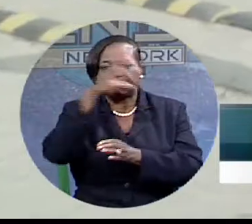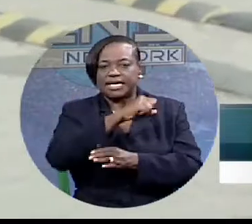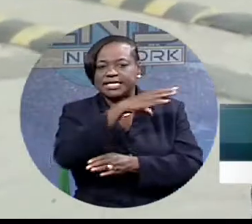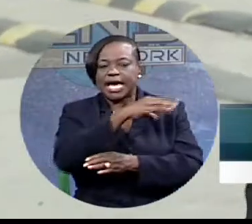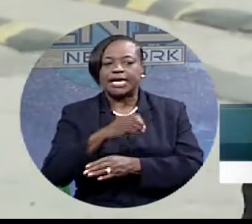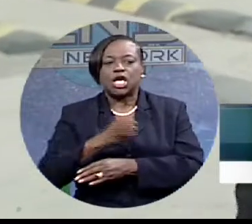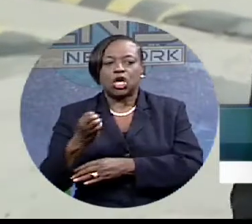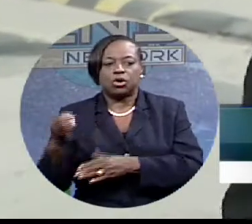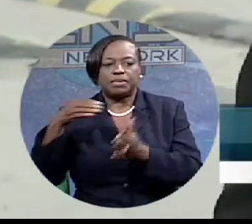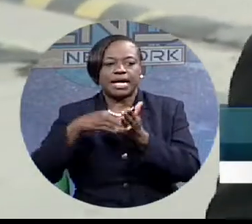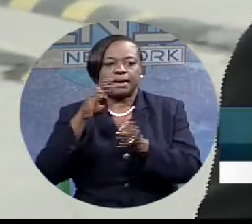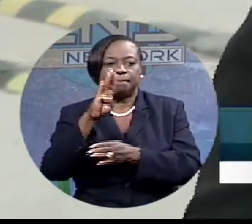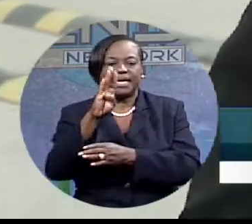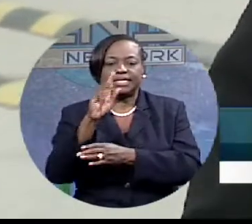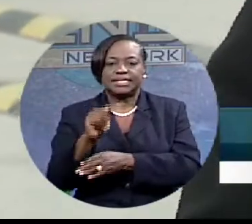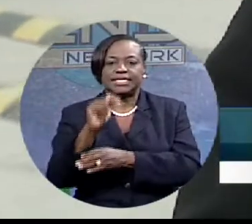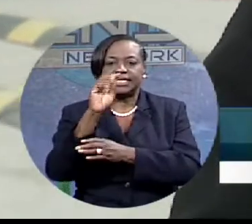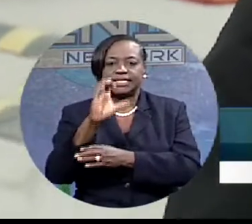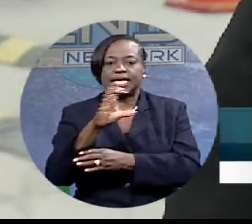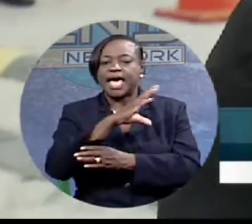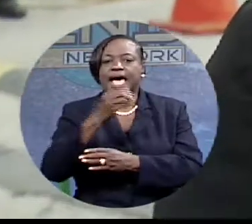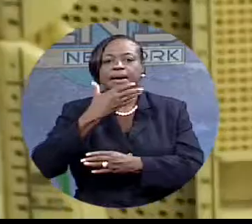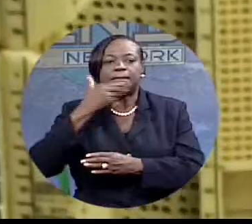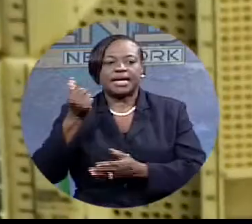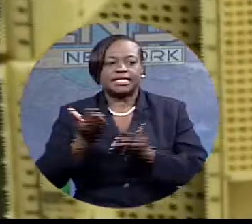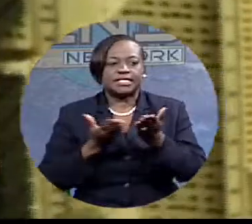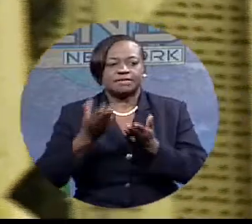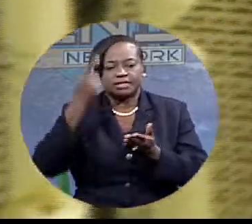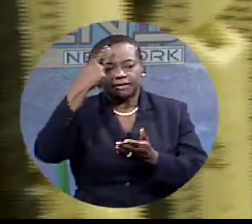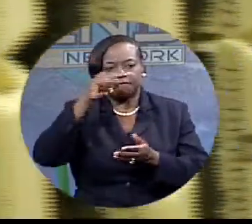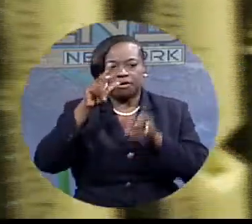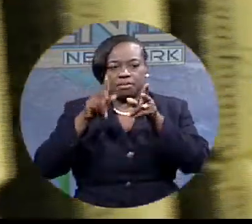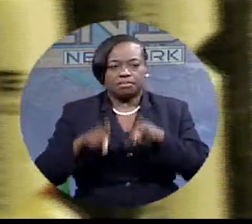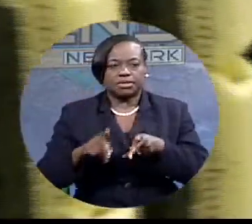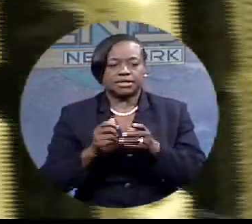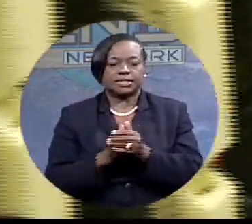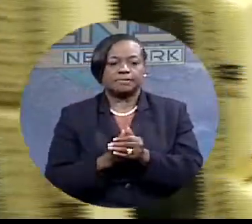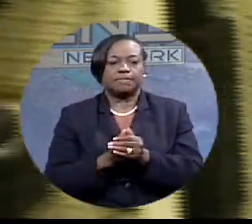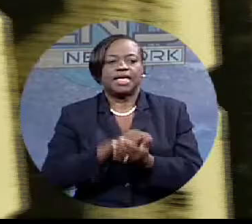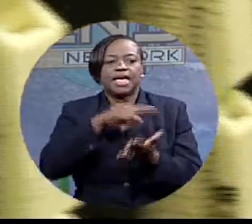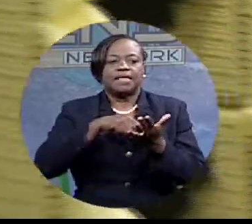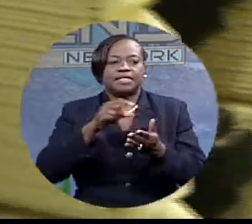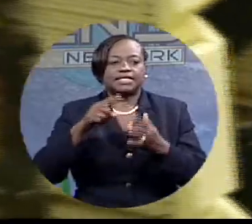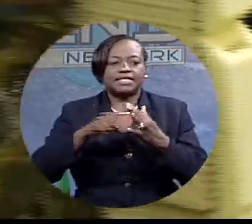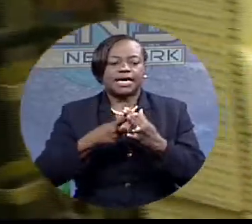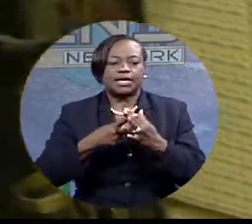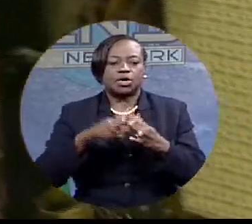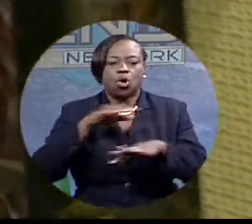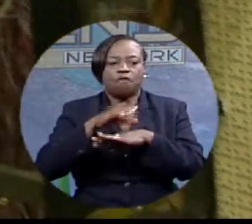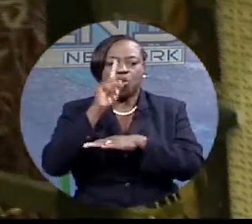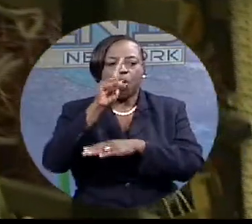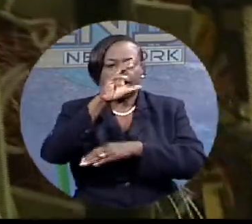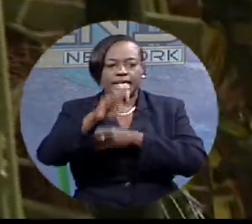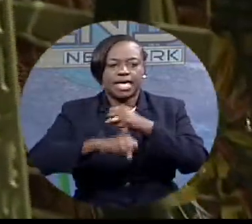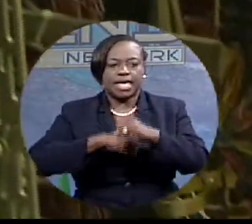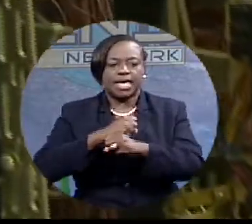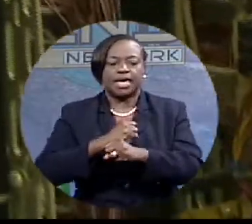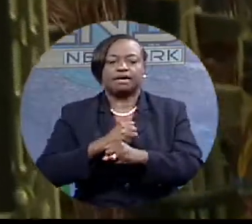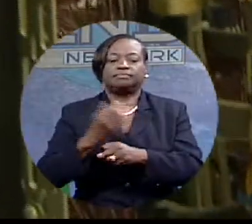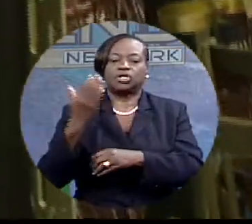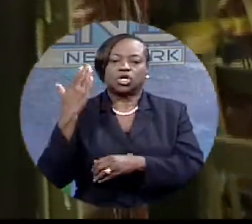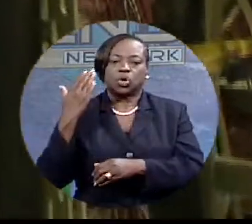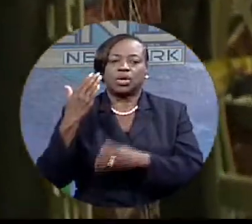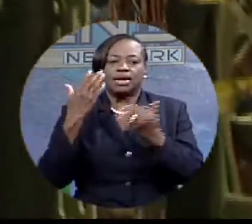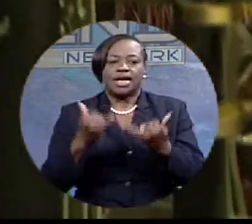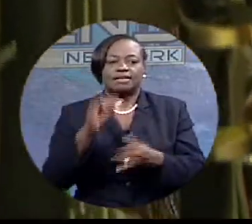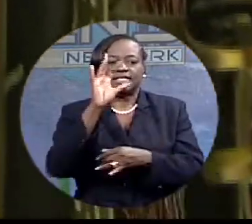while providing faster, more reliable service for customers. Now, the upgrade started over a year ago, and to date, over 71,000 customers